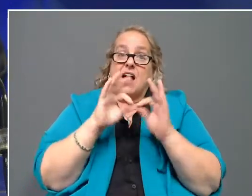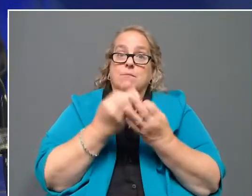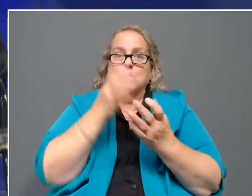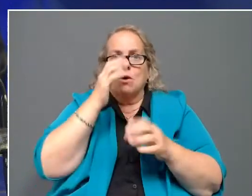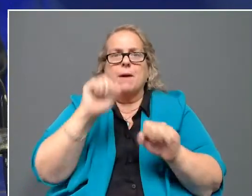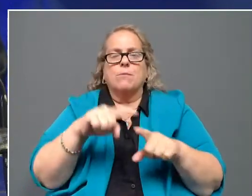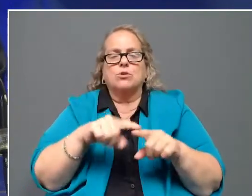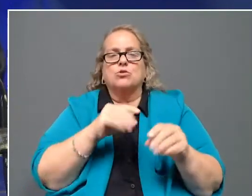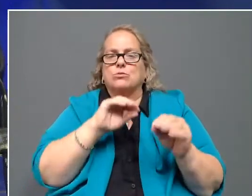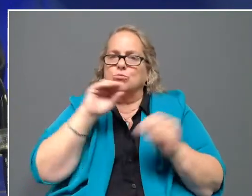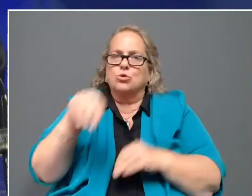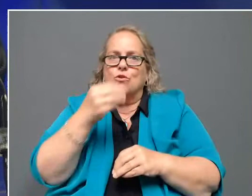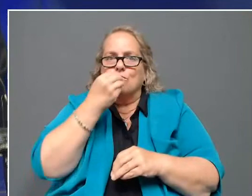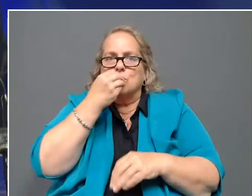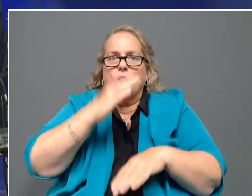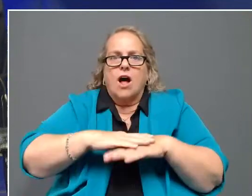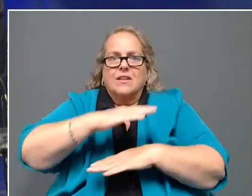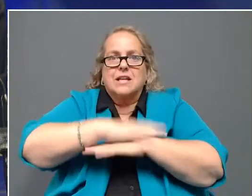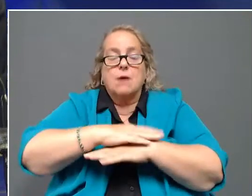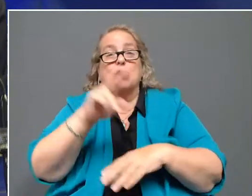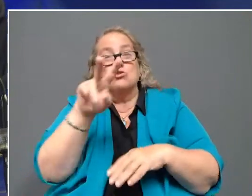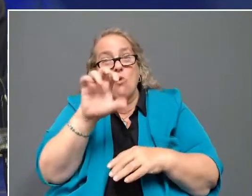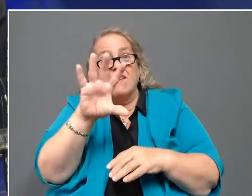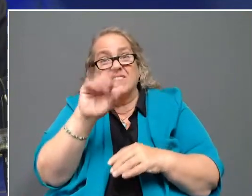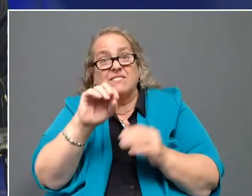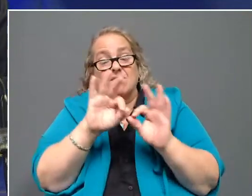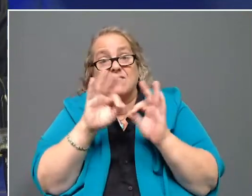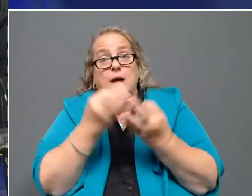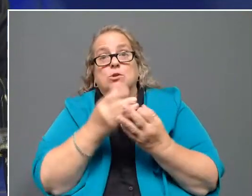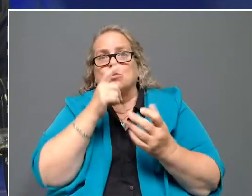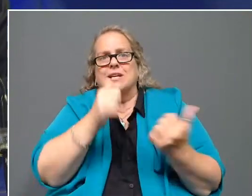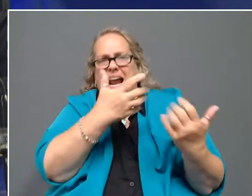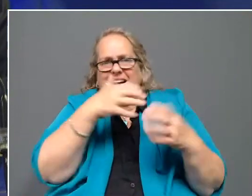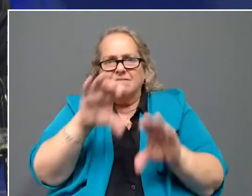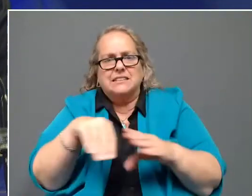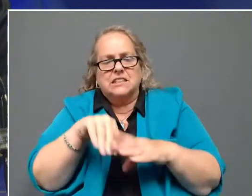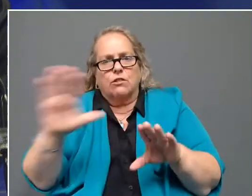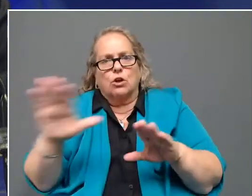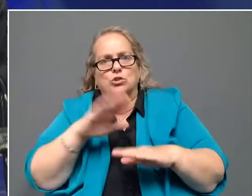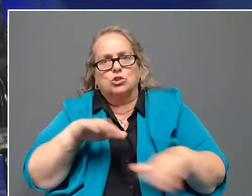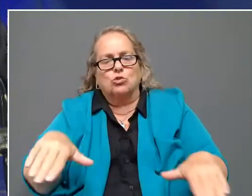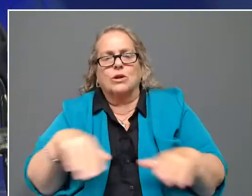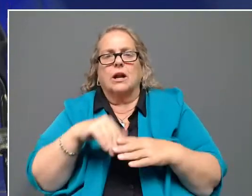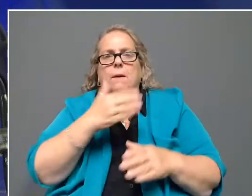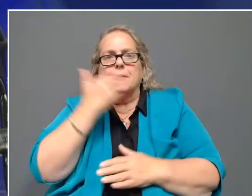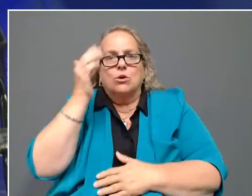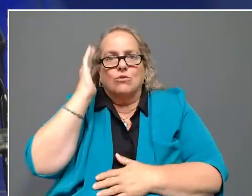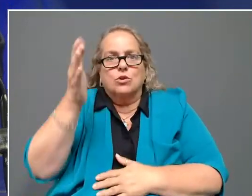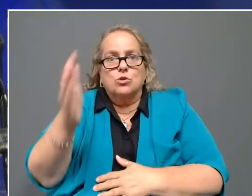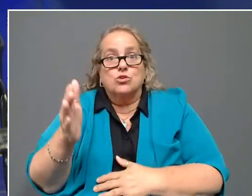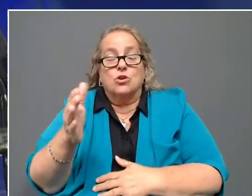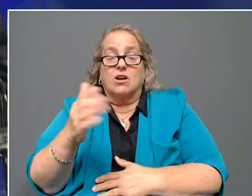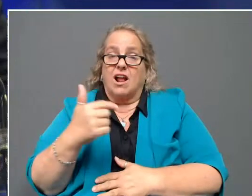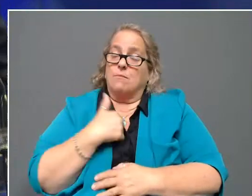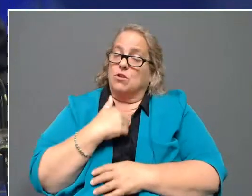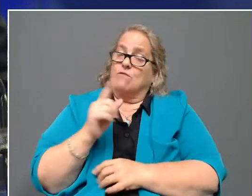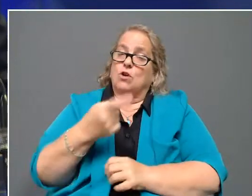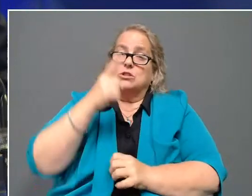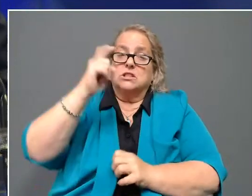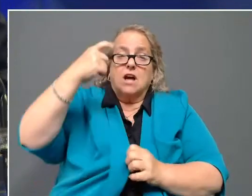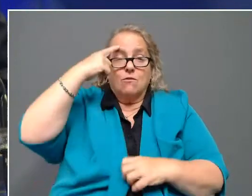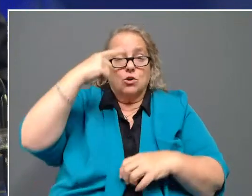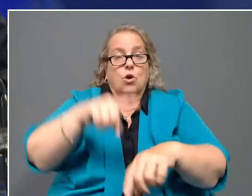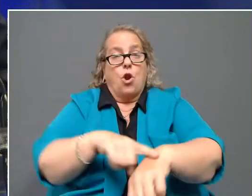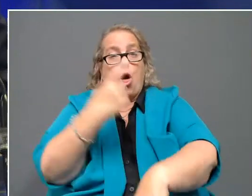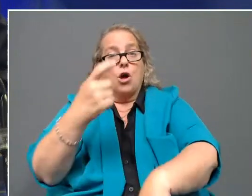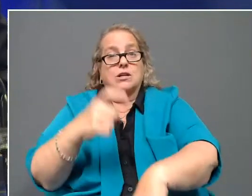table. That's 250 families that can invest in their children and in a better future. I'm the first governor, I think, in a long time that